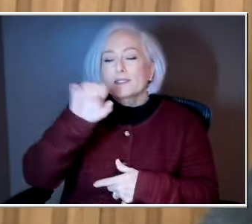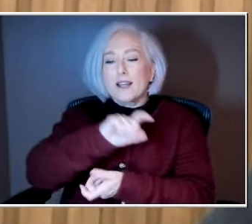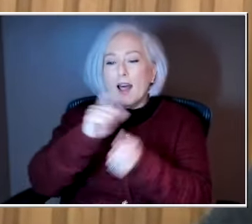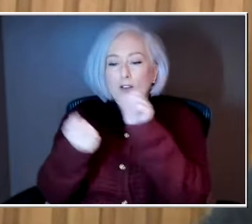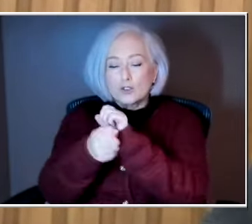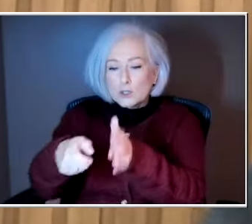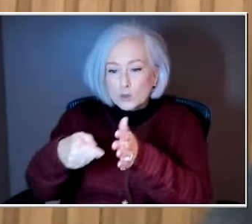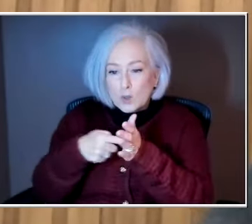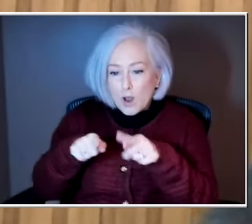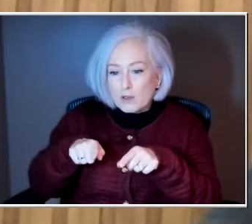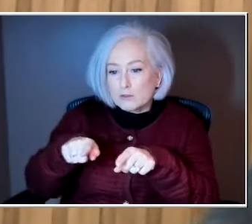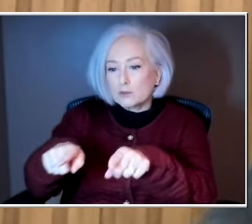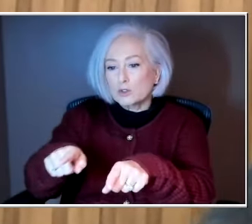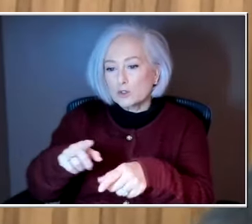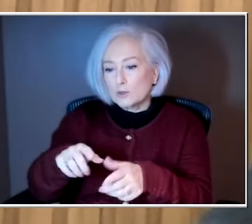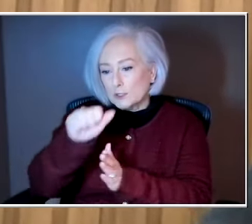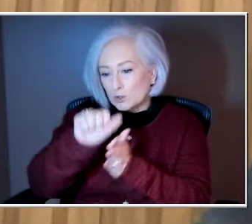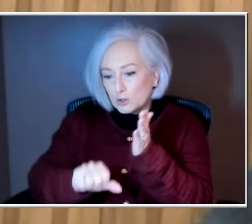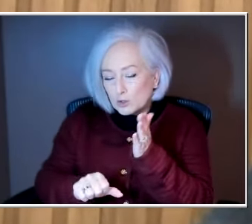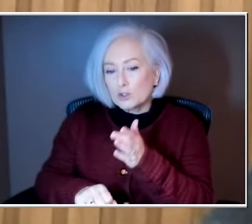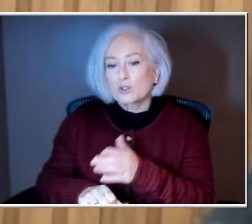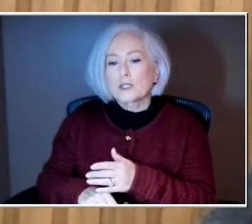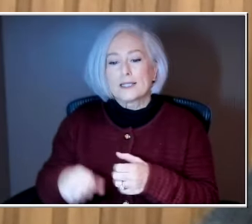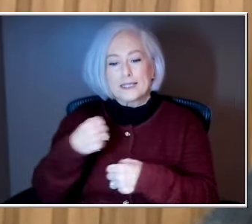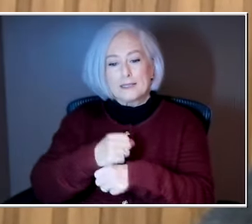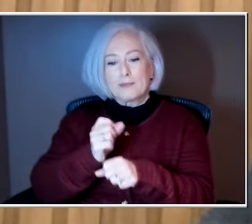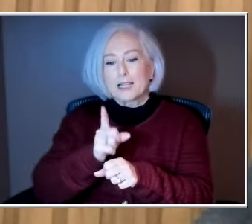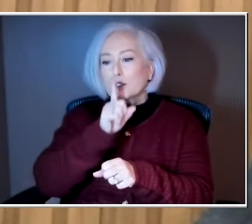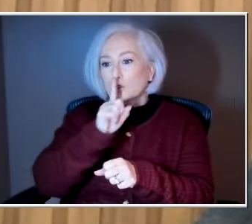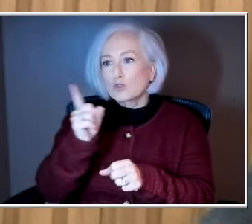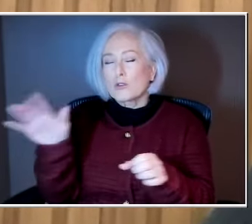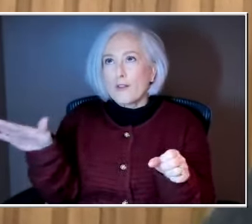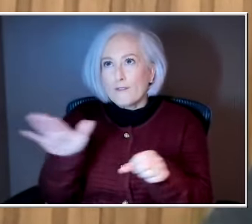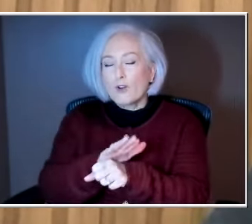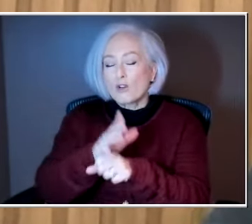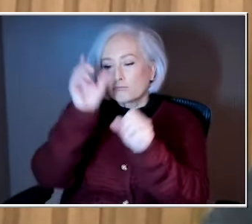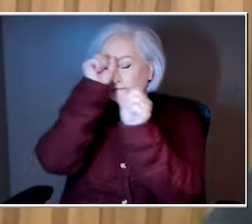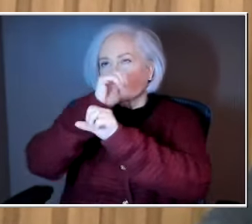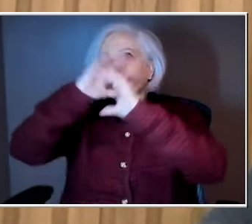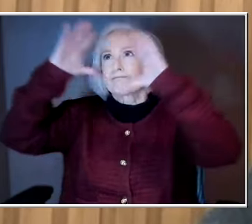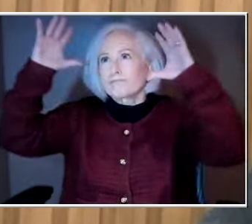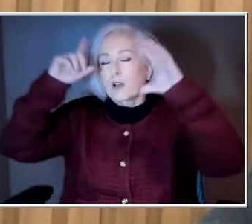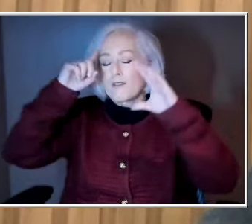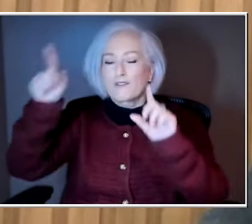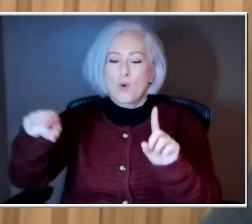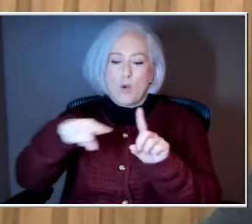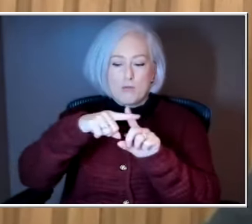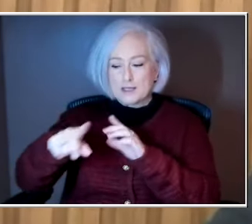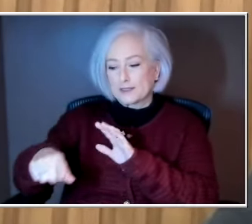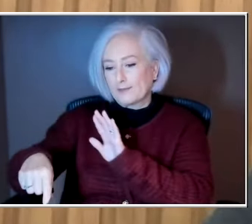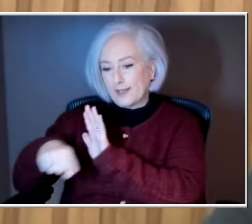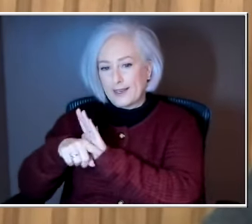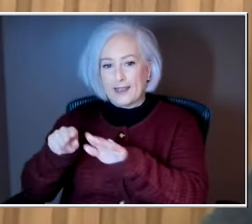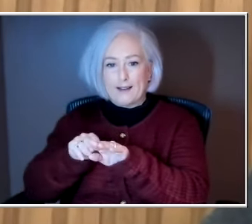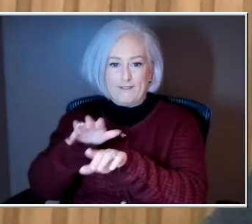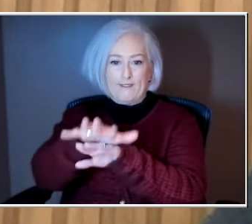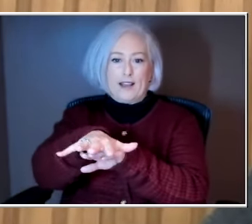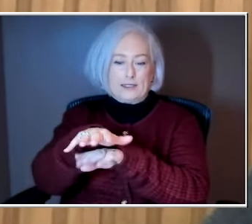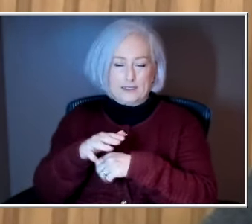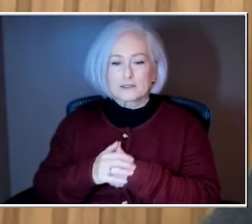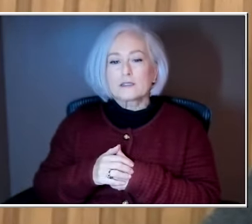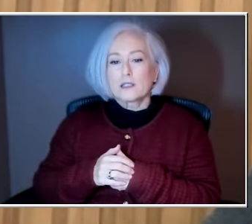surgery, making sure they fully understand kind of the risks, benefits. We also look at things like social support. And we know that all of these things